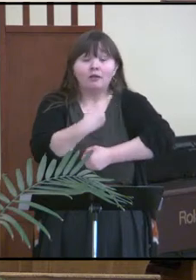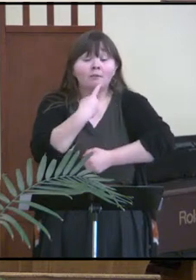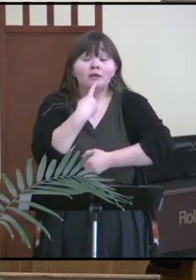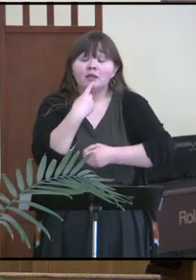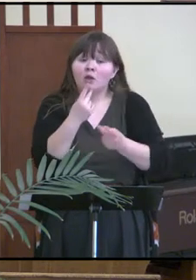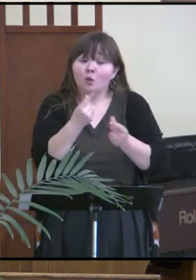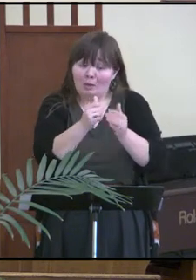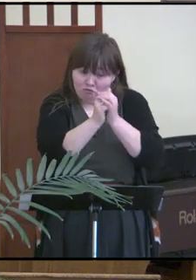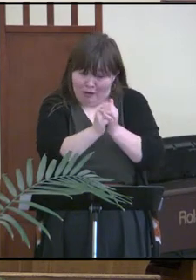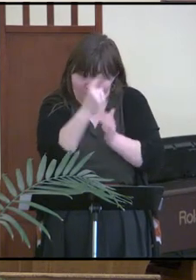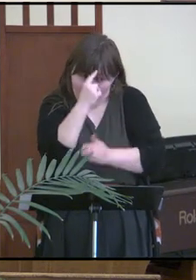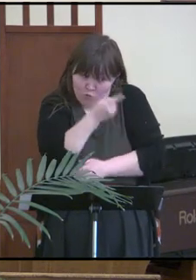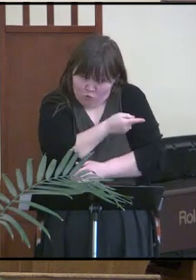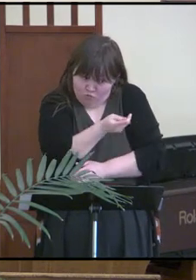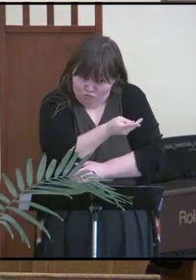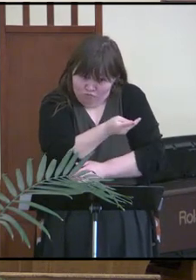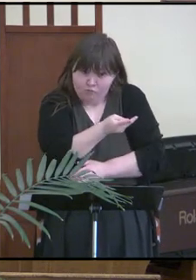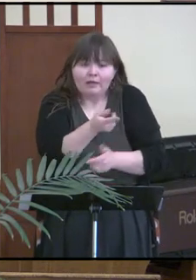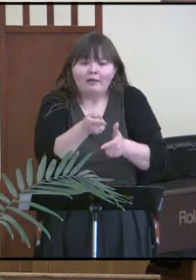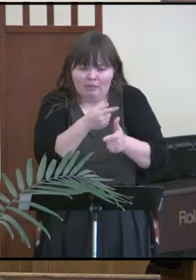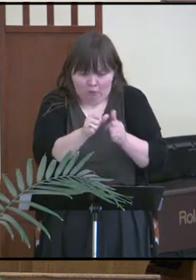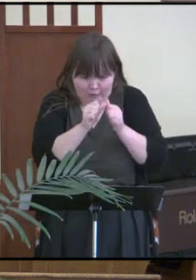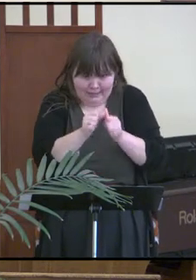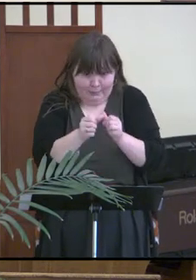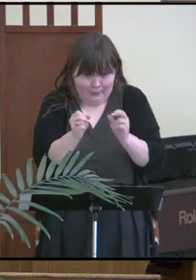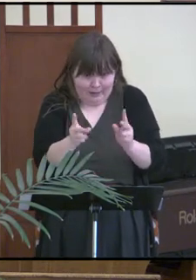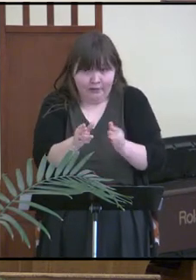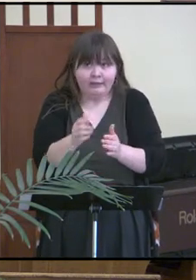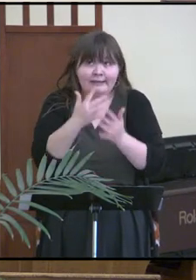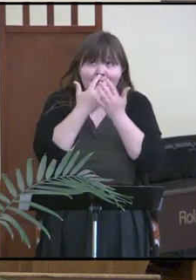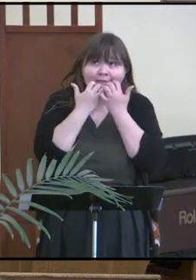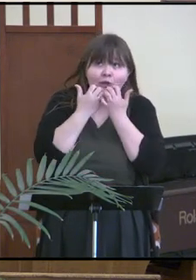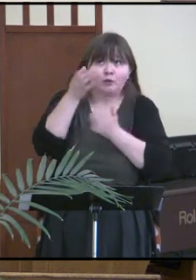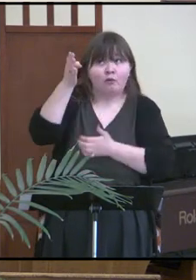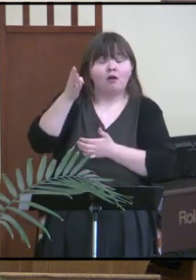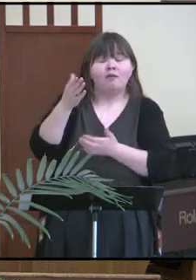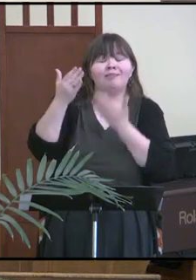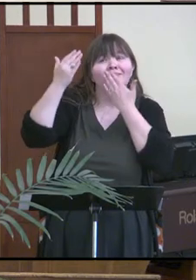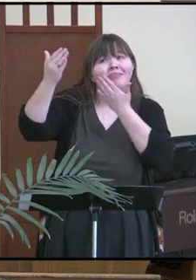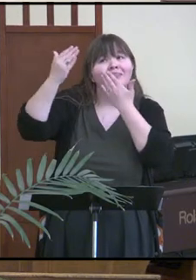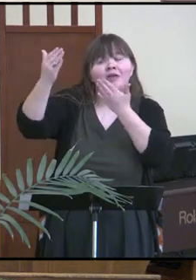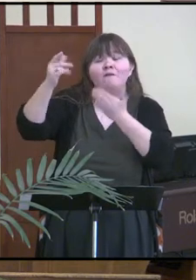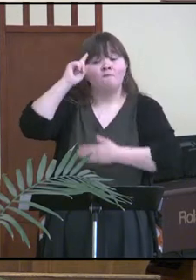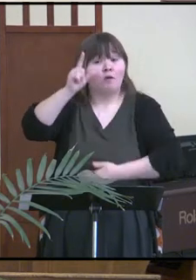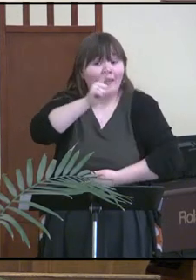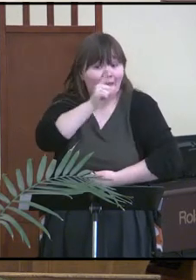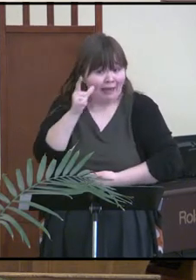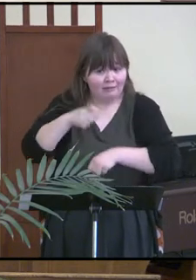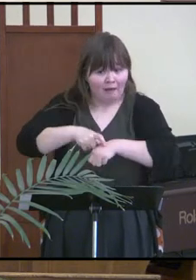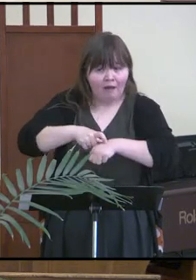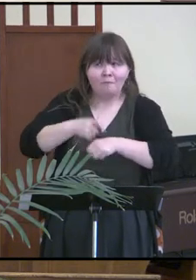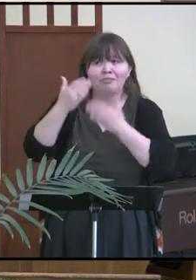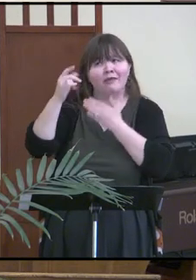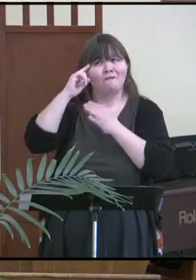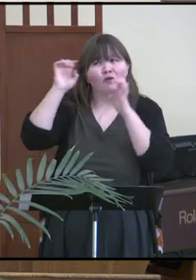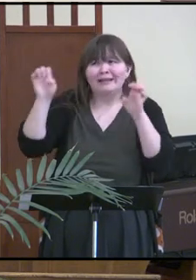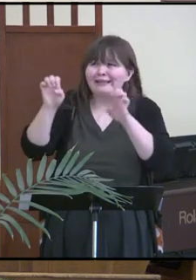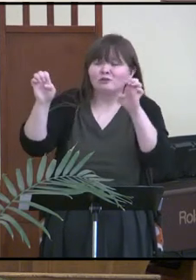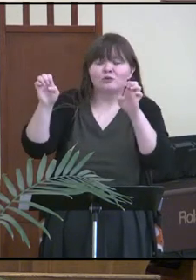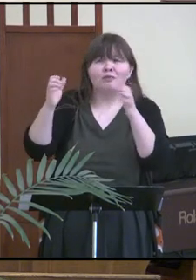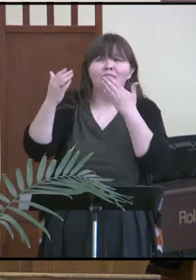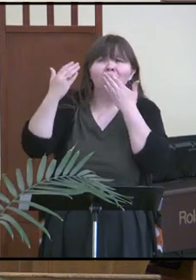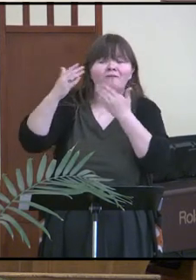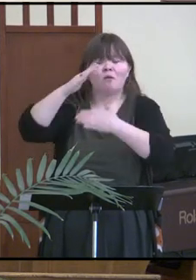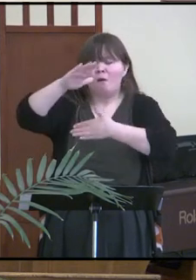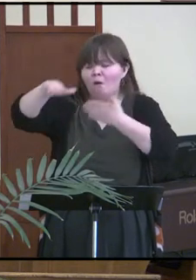quick prayer for you, and then we'll continue. Dear God, we thank you for Lent, we thank you for Easter, we thank you for all the